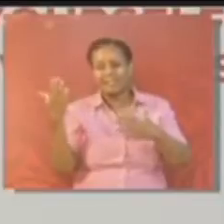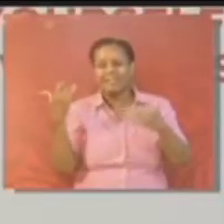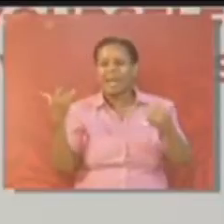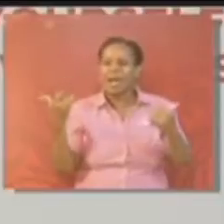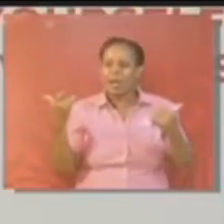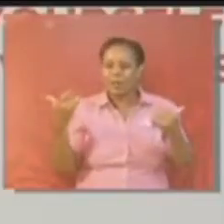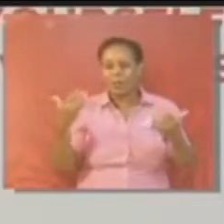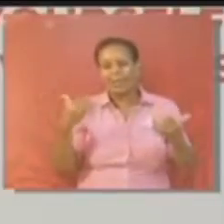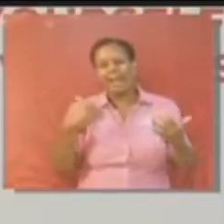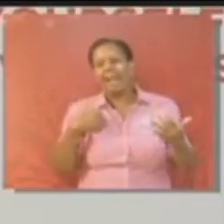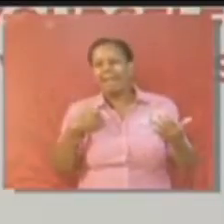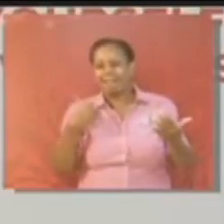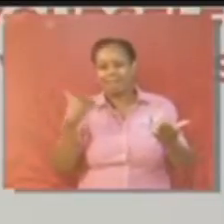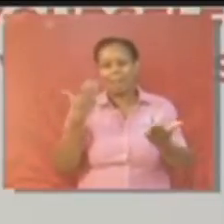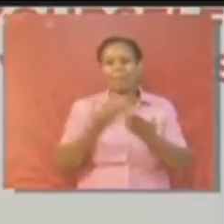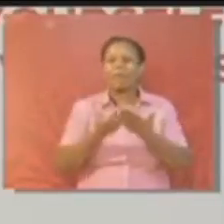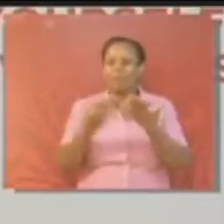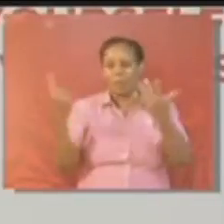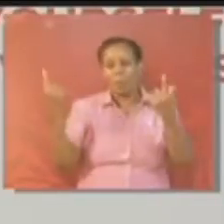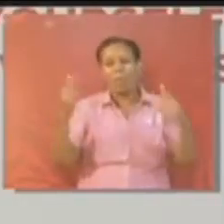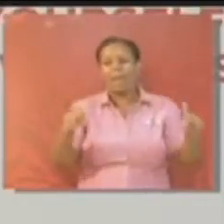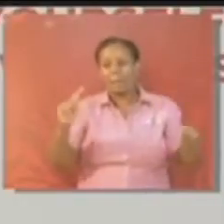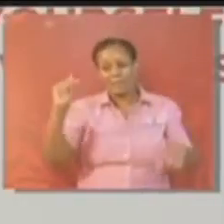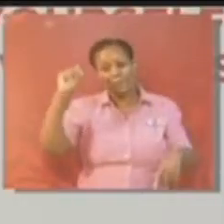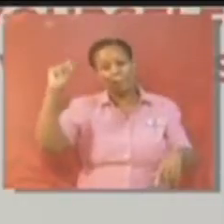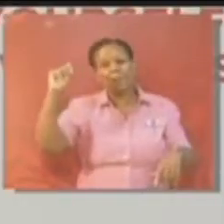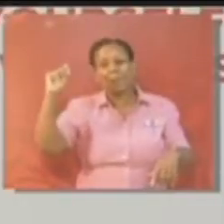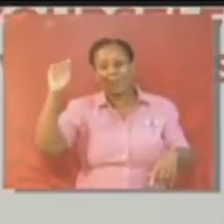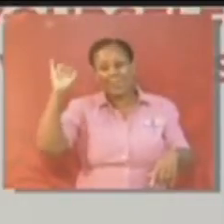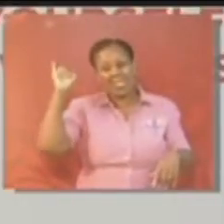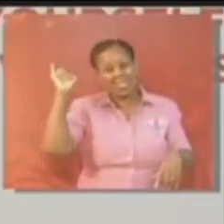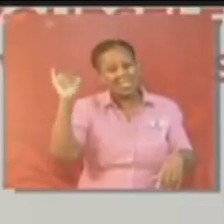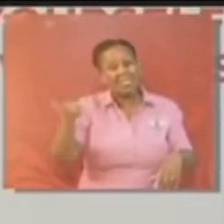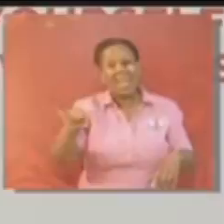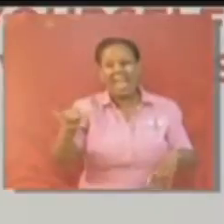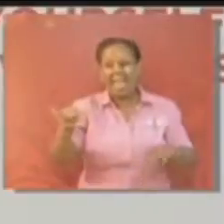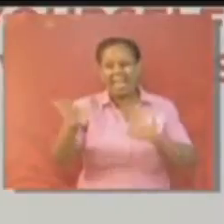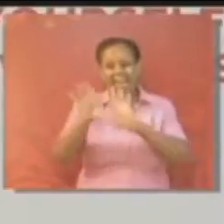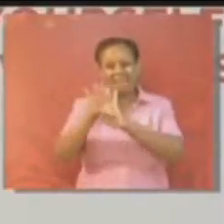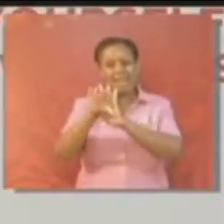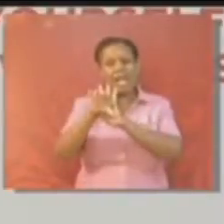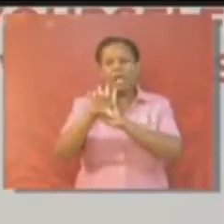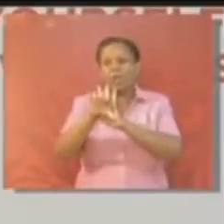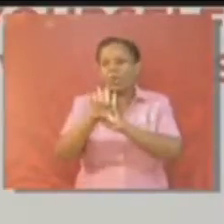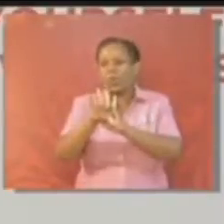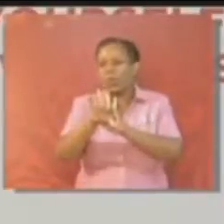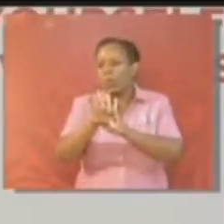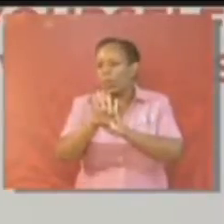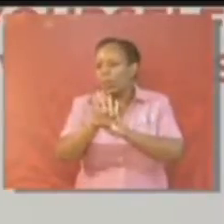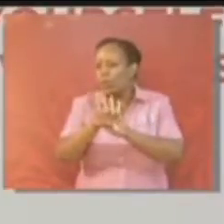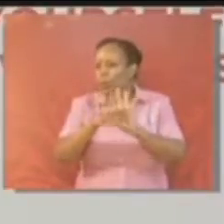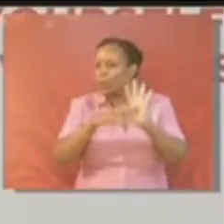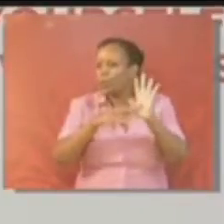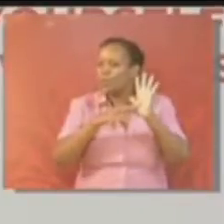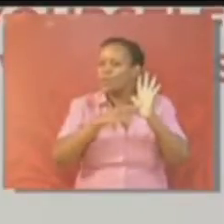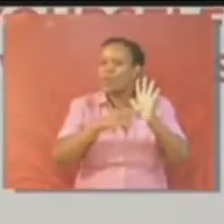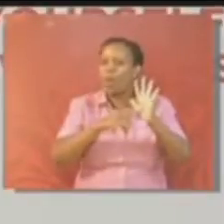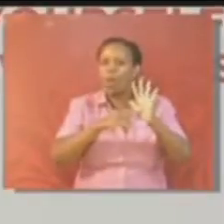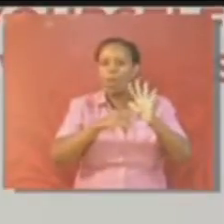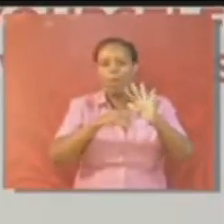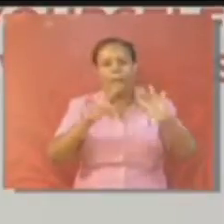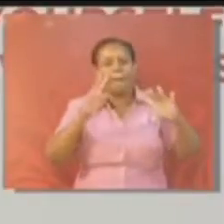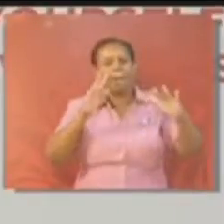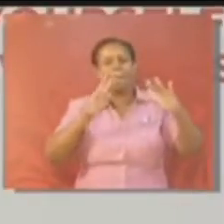happened in Tobago, that video clip seems so prophetic. And I think it is something we could